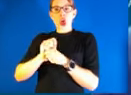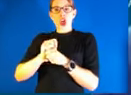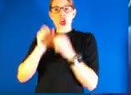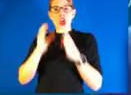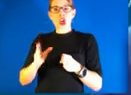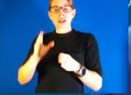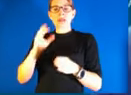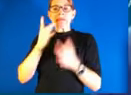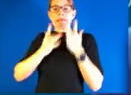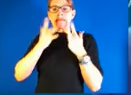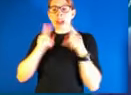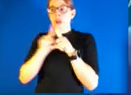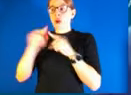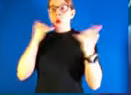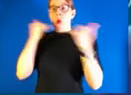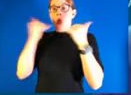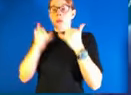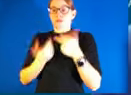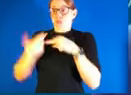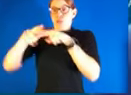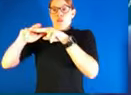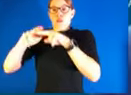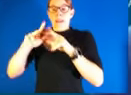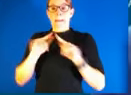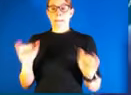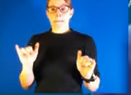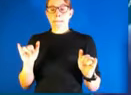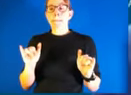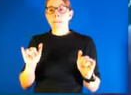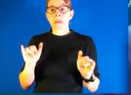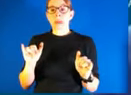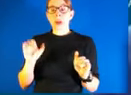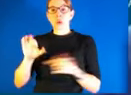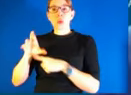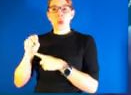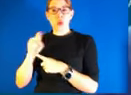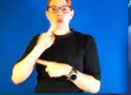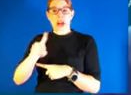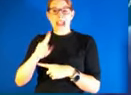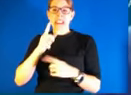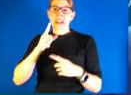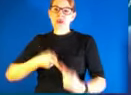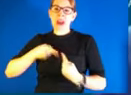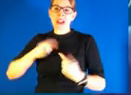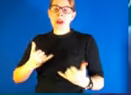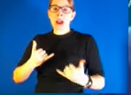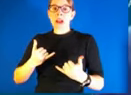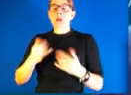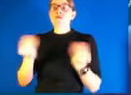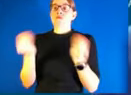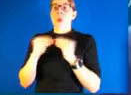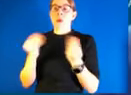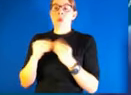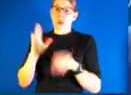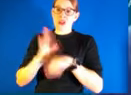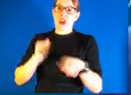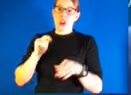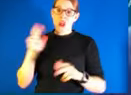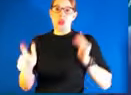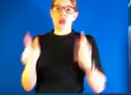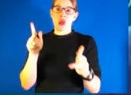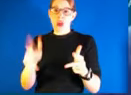rise in call volume, and it's super challenging. The crews are really struggling right now with the increased call volume and the lack of